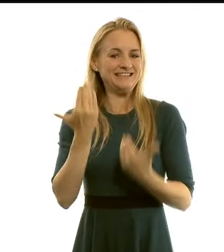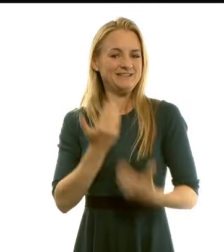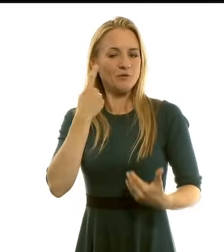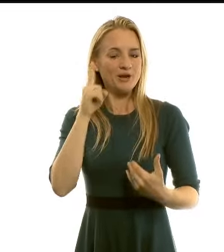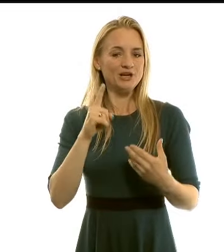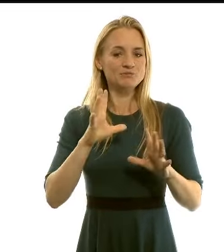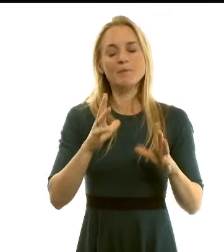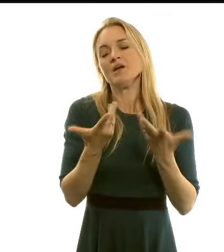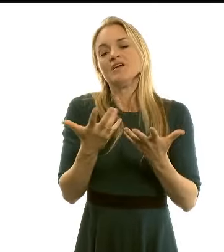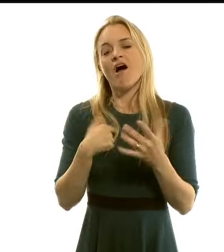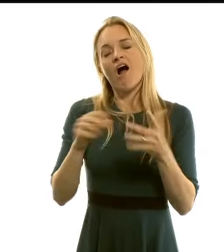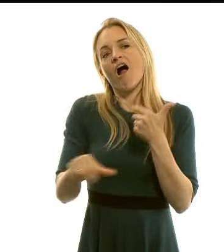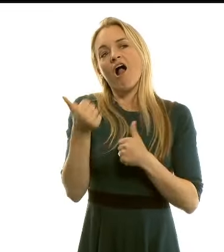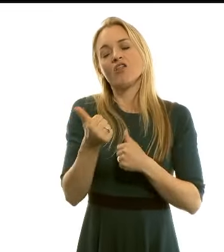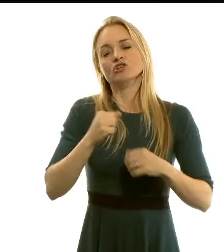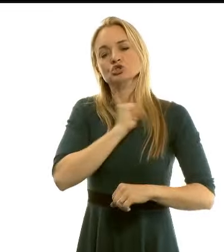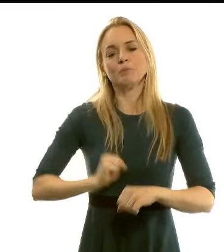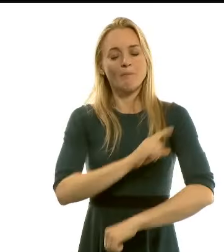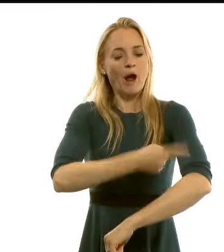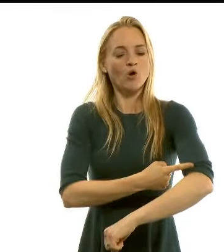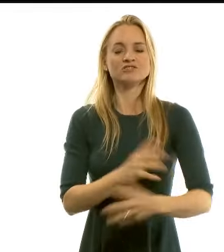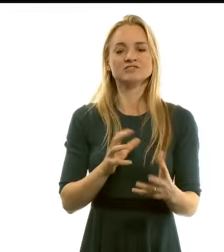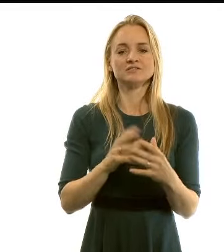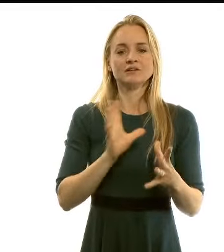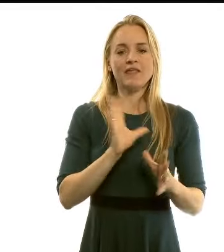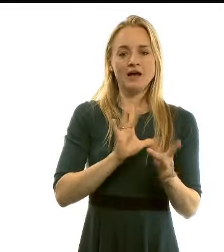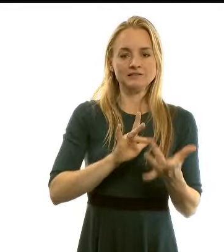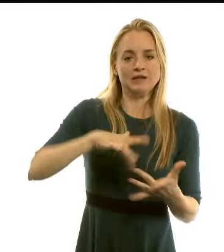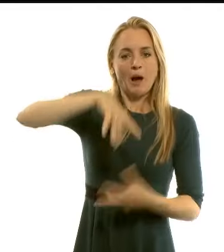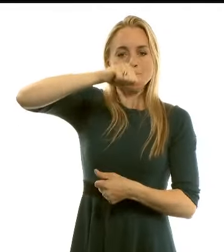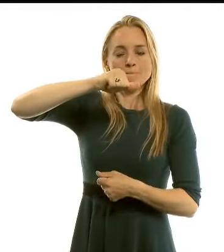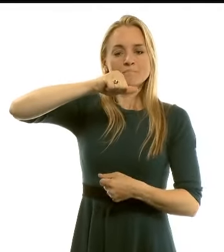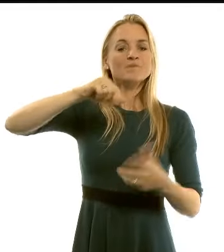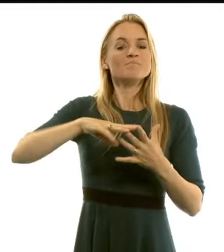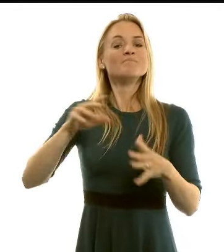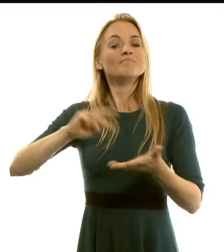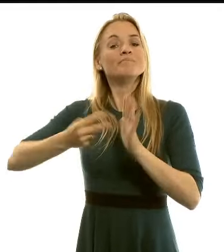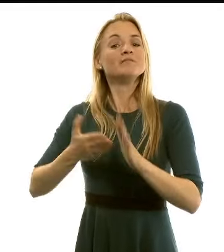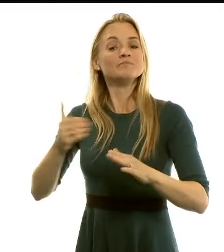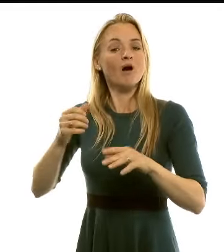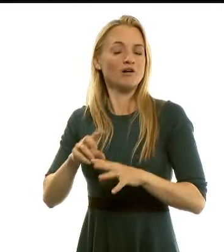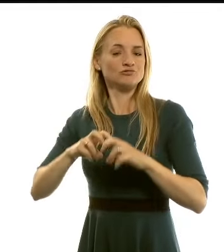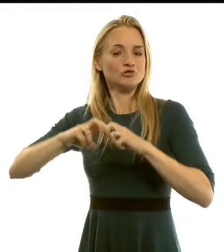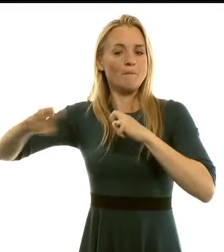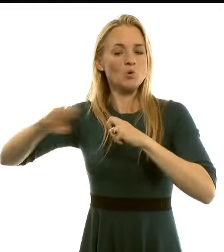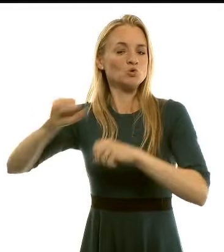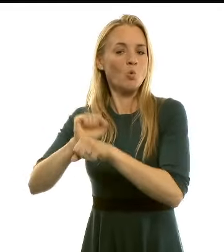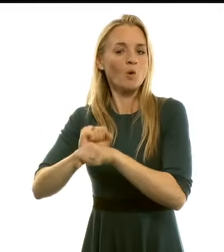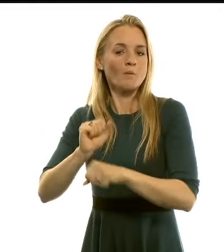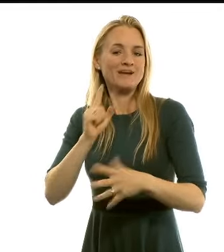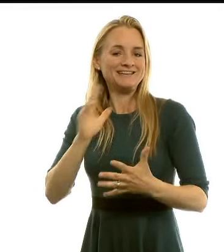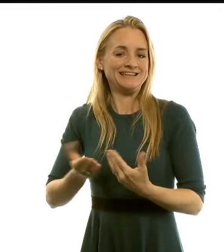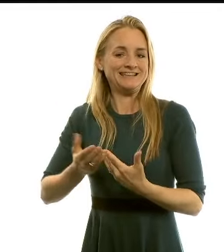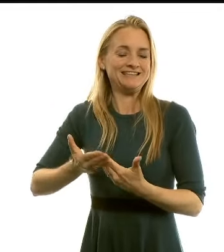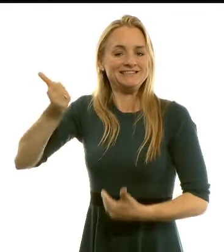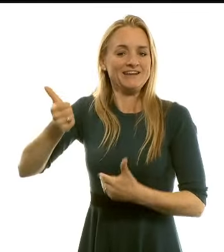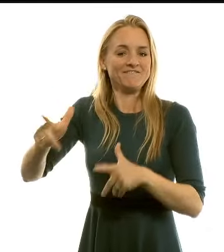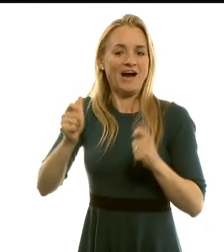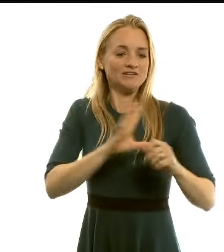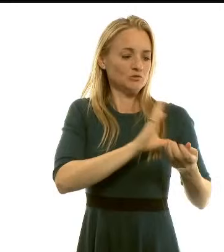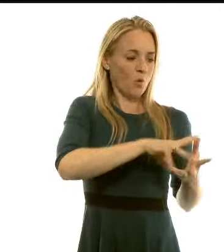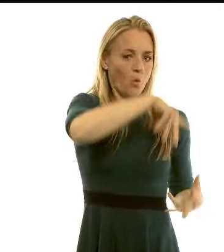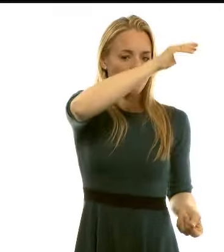much power for you. Too greedy. Okay. He just wants to save time. Exactly. Just want a bit more time, don't we all? Just freeze. Thanks to all our